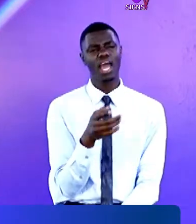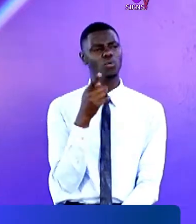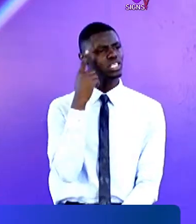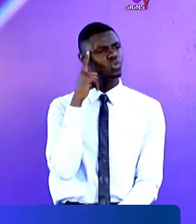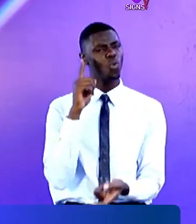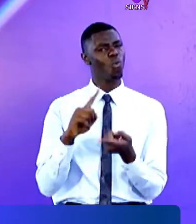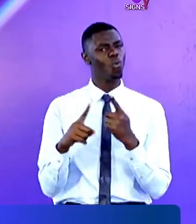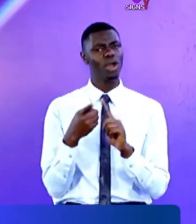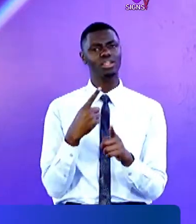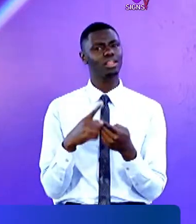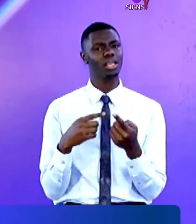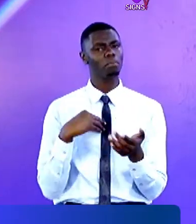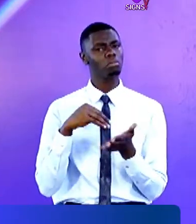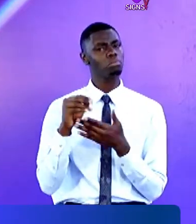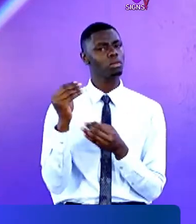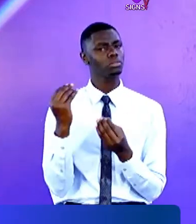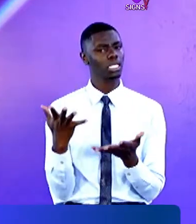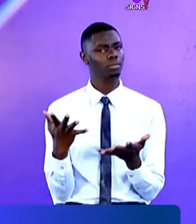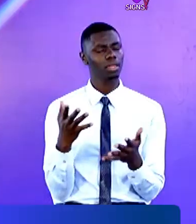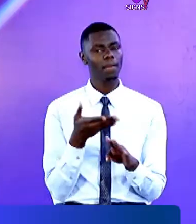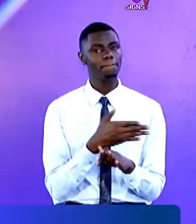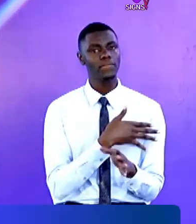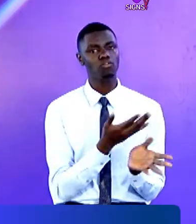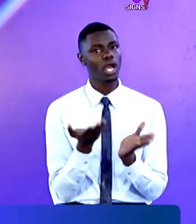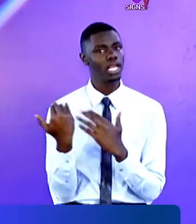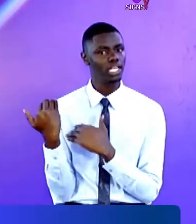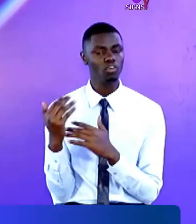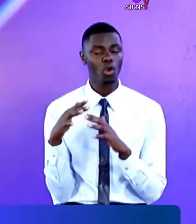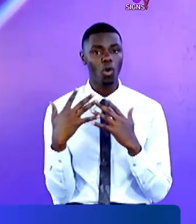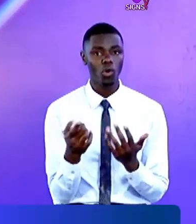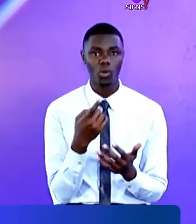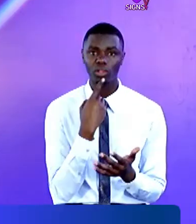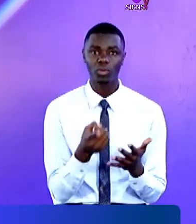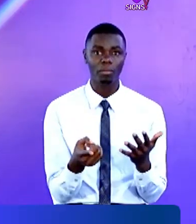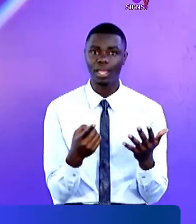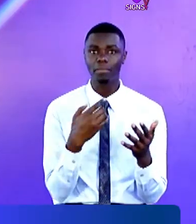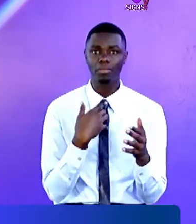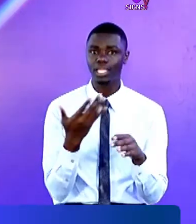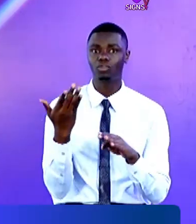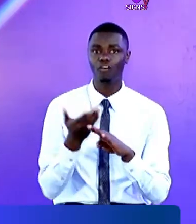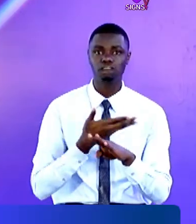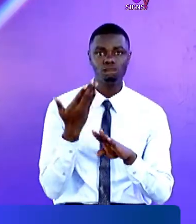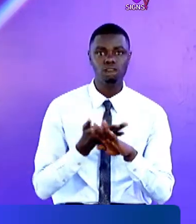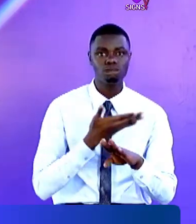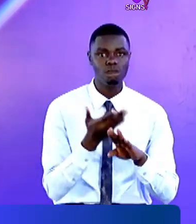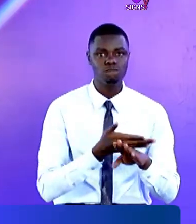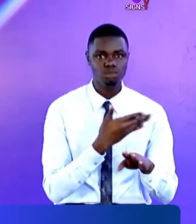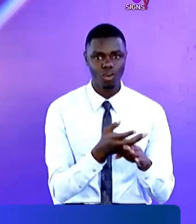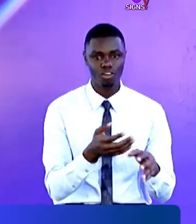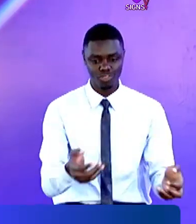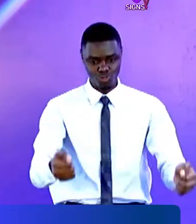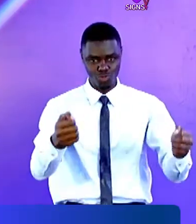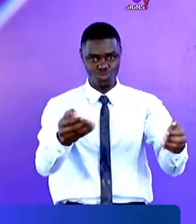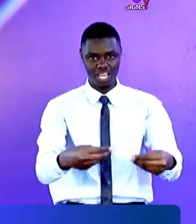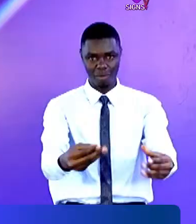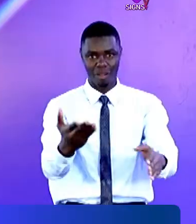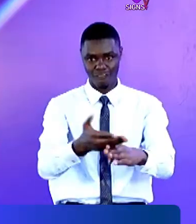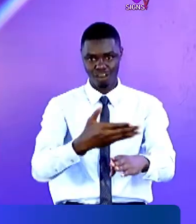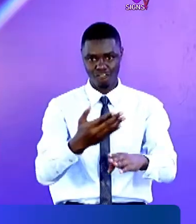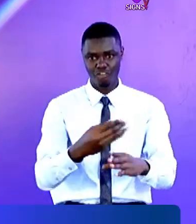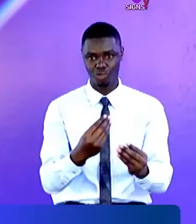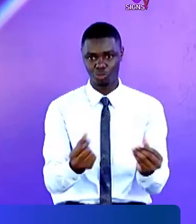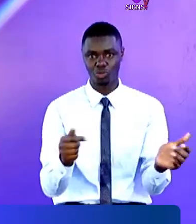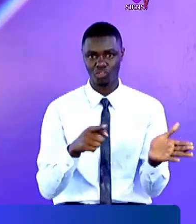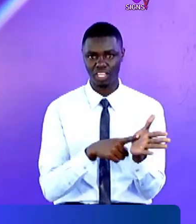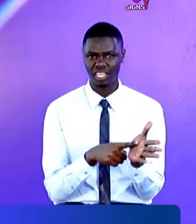wondering how much money I have to pay before I leave. Or they are going to waniambia nichonge viazi. So by the time I